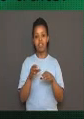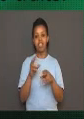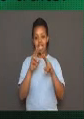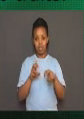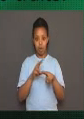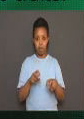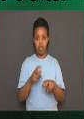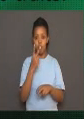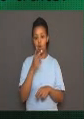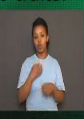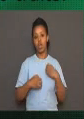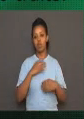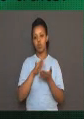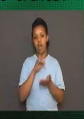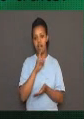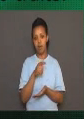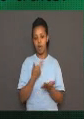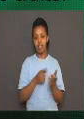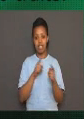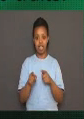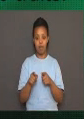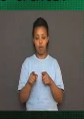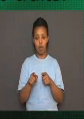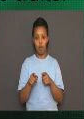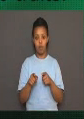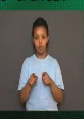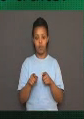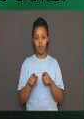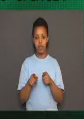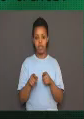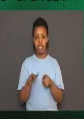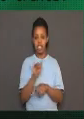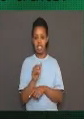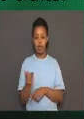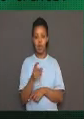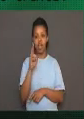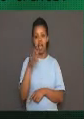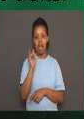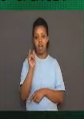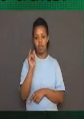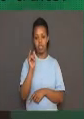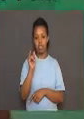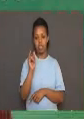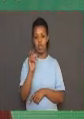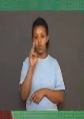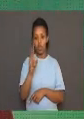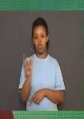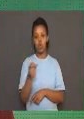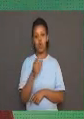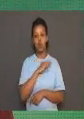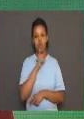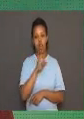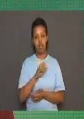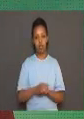between two organisms that are identically hybrid for two traits.